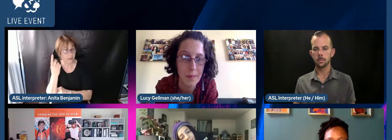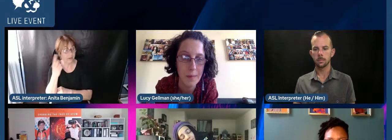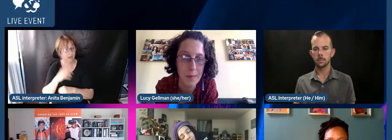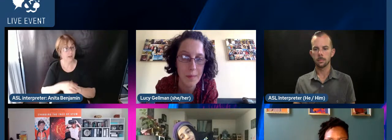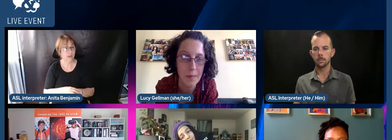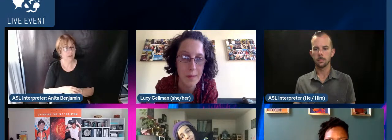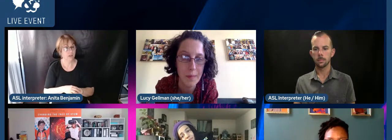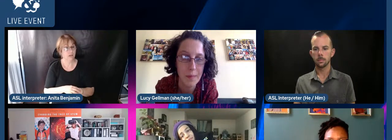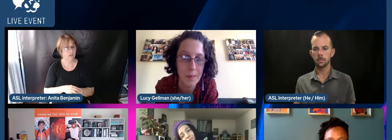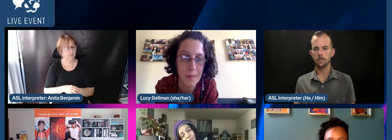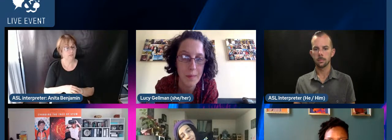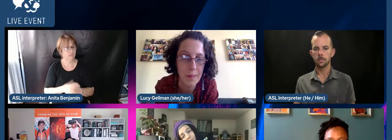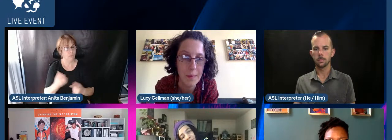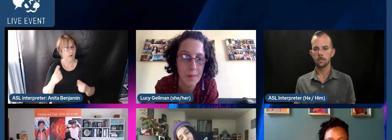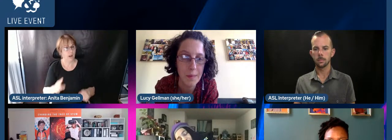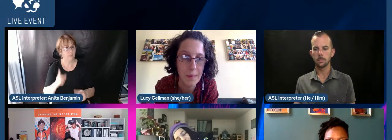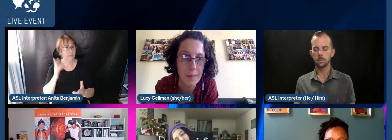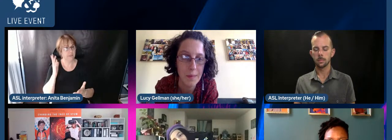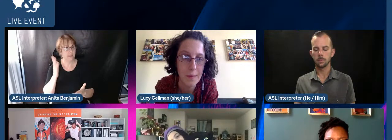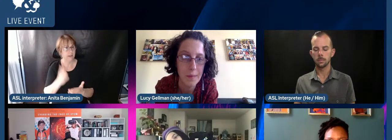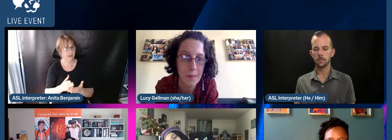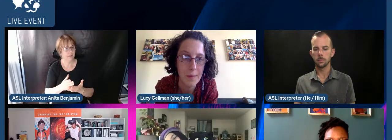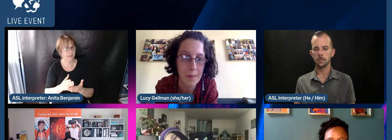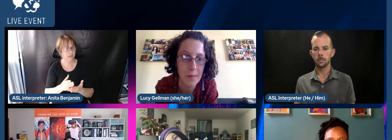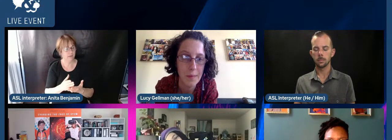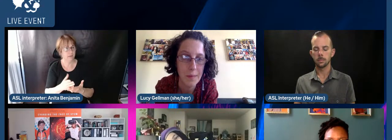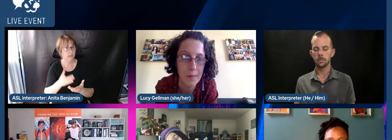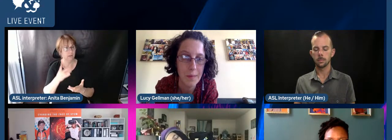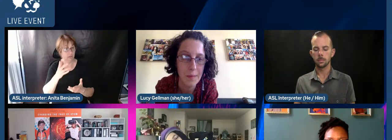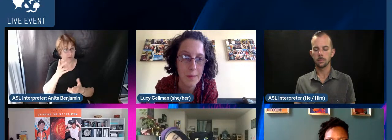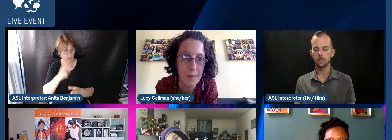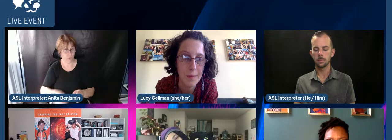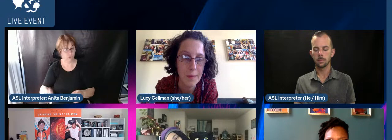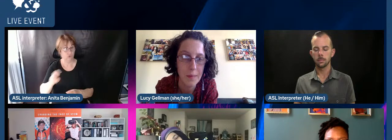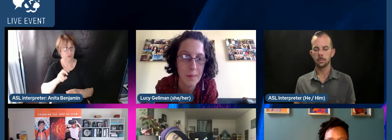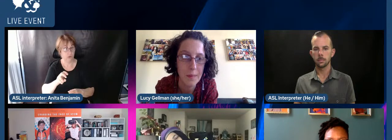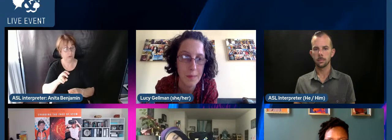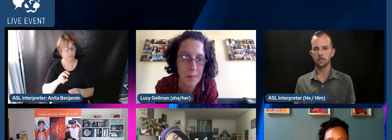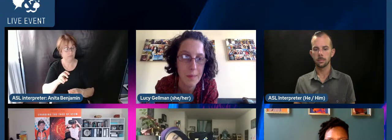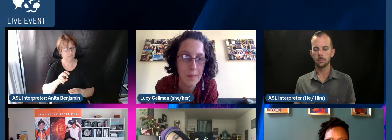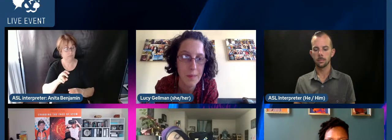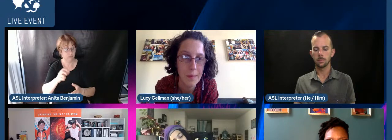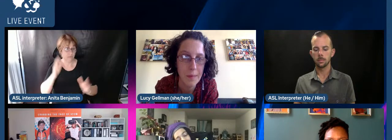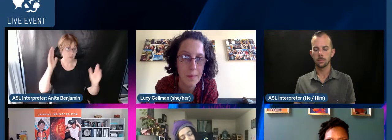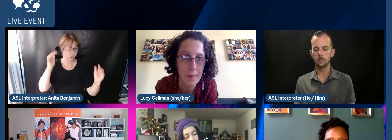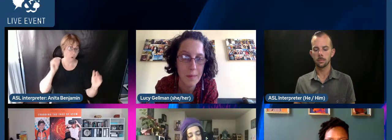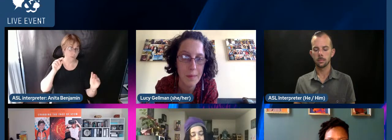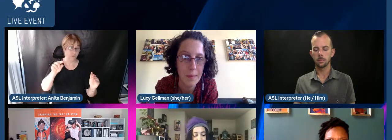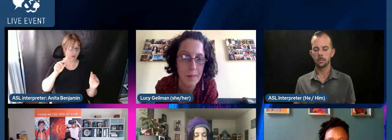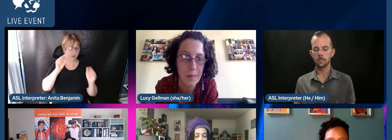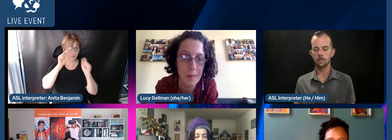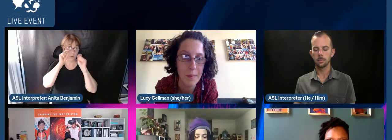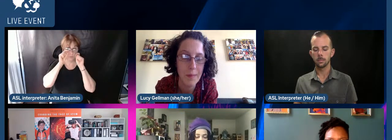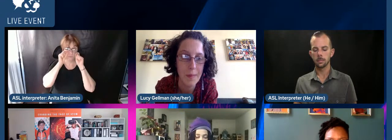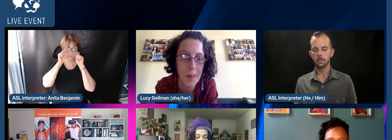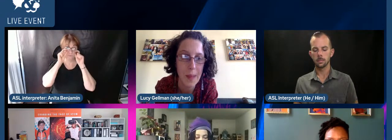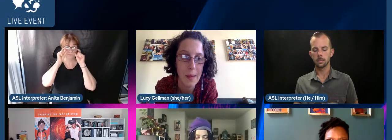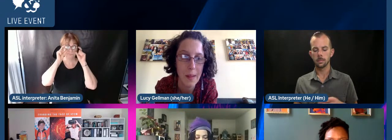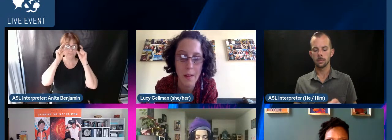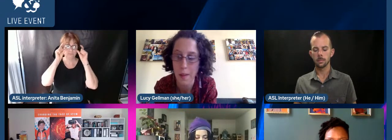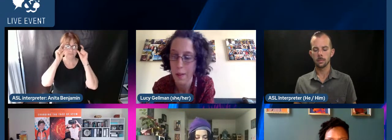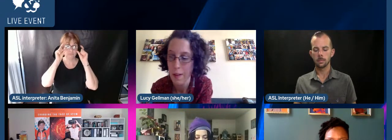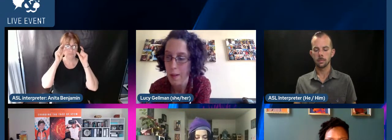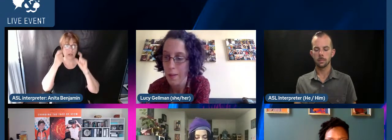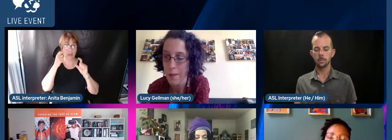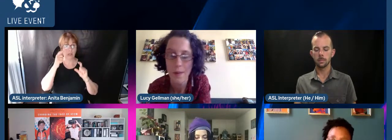you, I hope, open up your eyes a little bit to see the